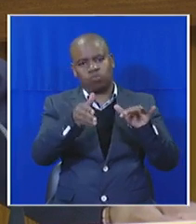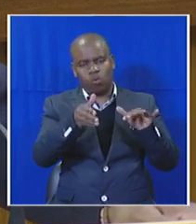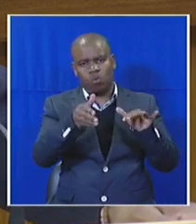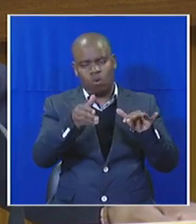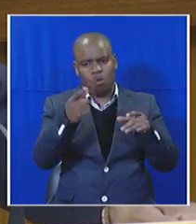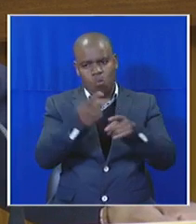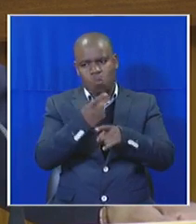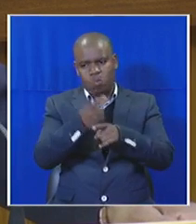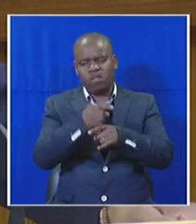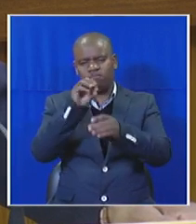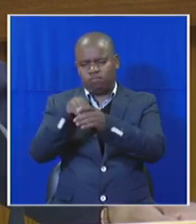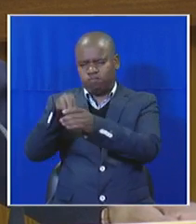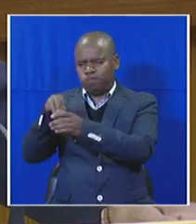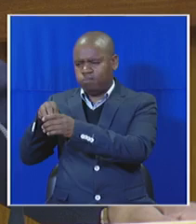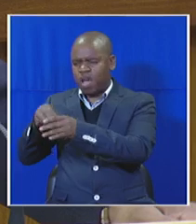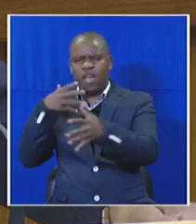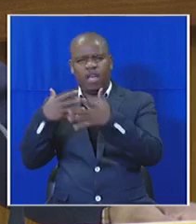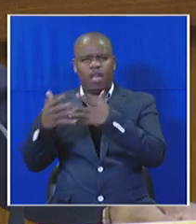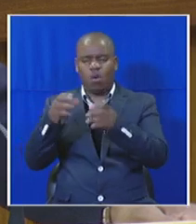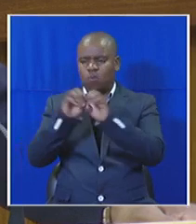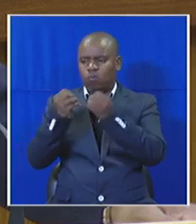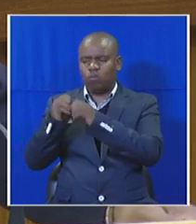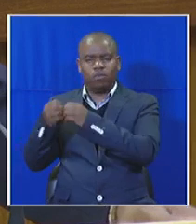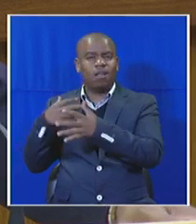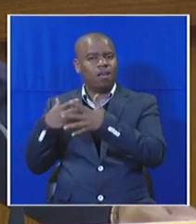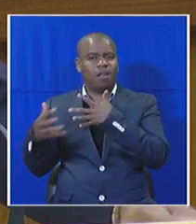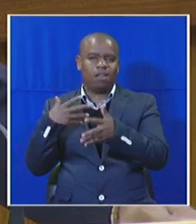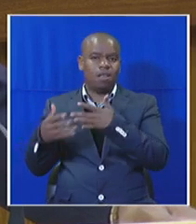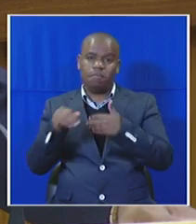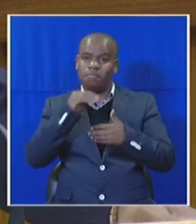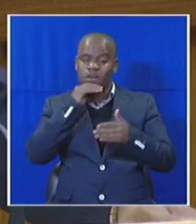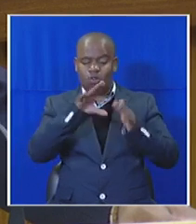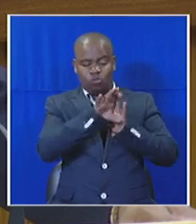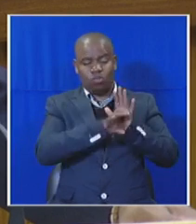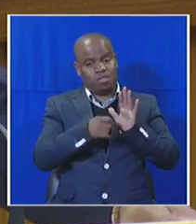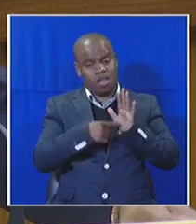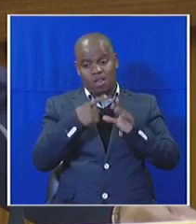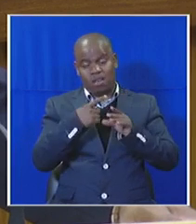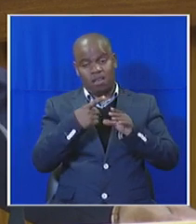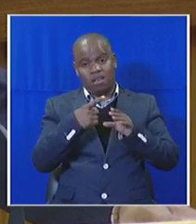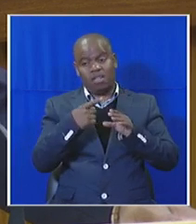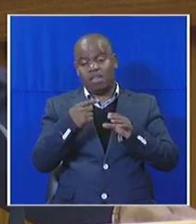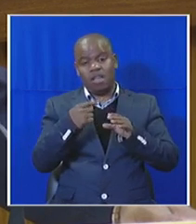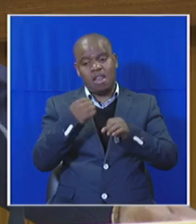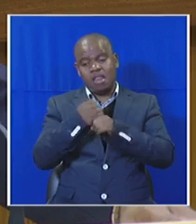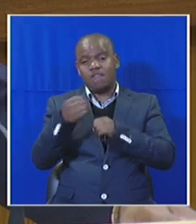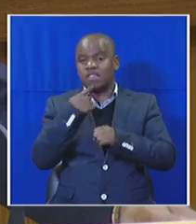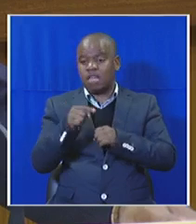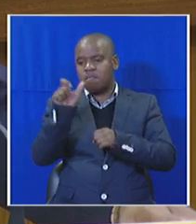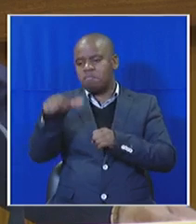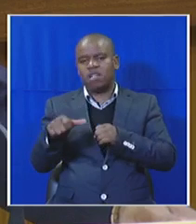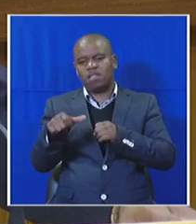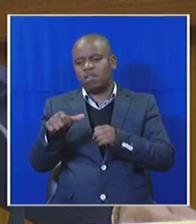kind of institutions, because it doesn't mean there's no constitution that will deprive other citizens from doing